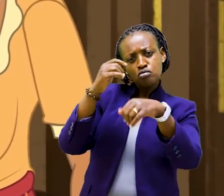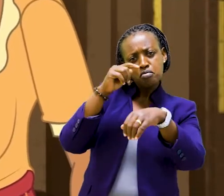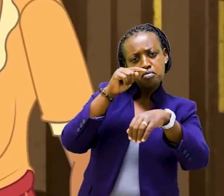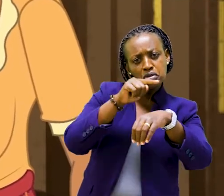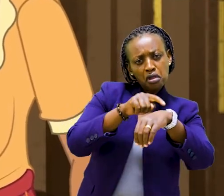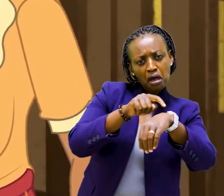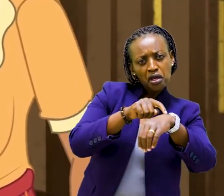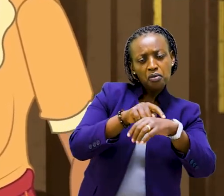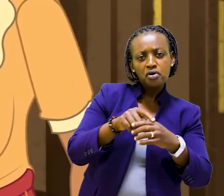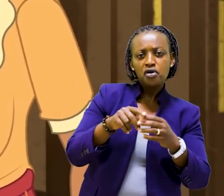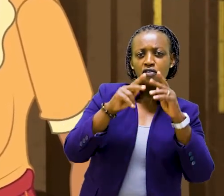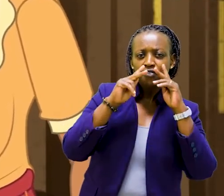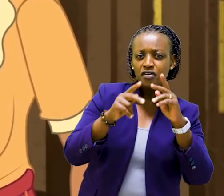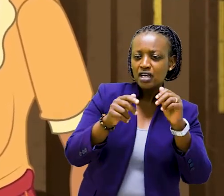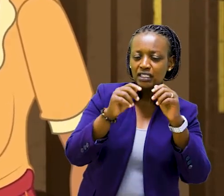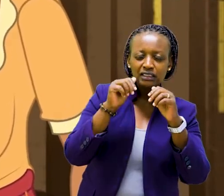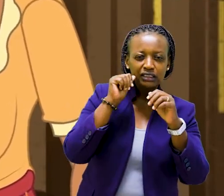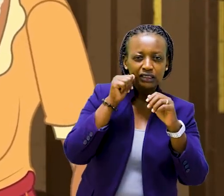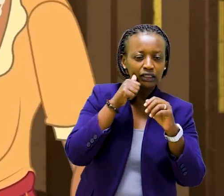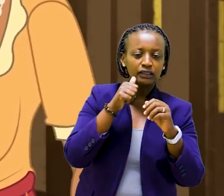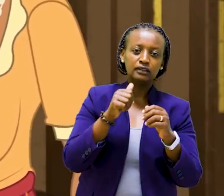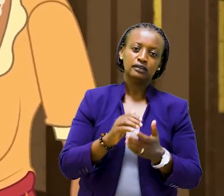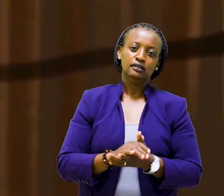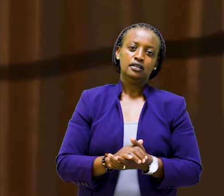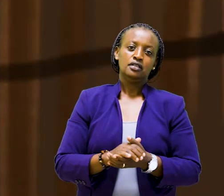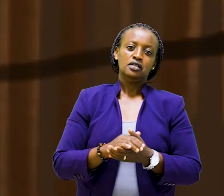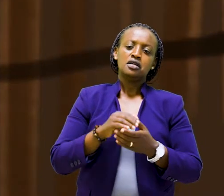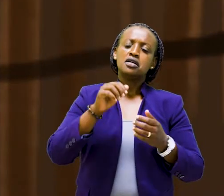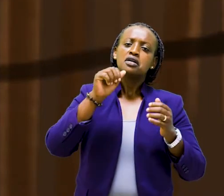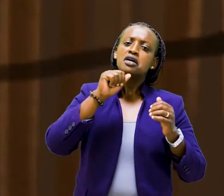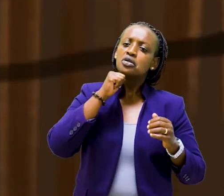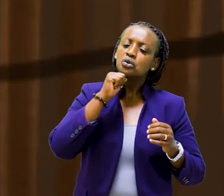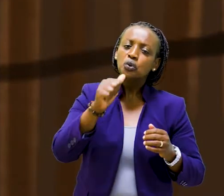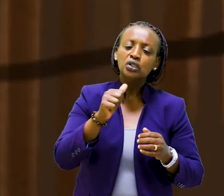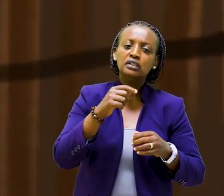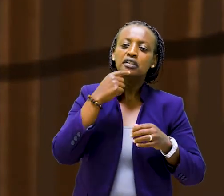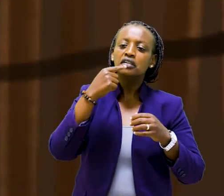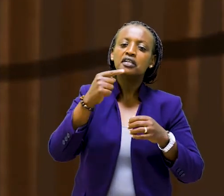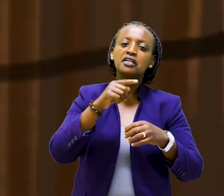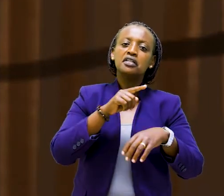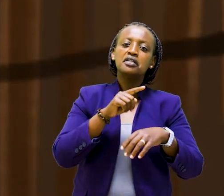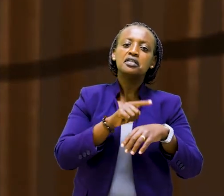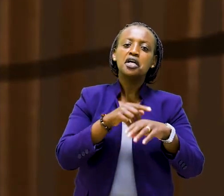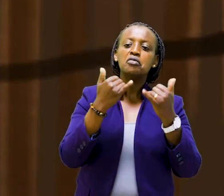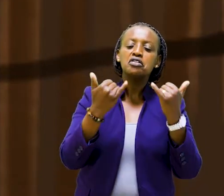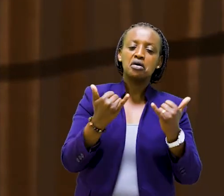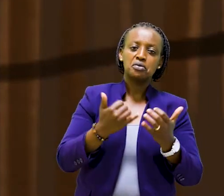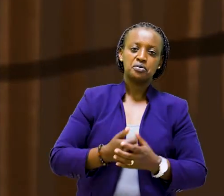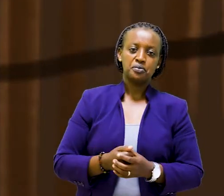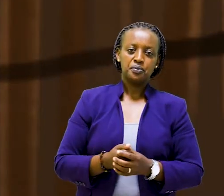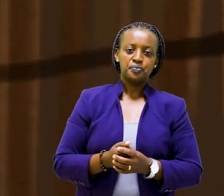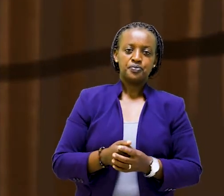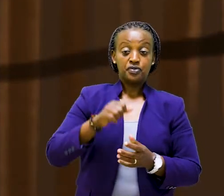Oh, that is very nice of them. I can now tell time. Let me tell you the